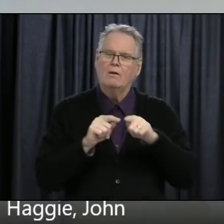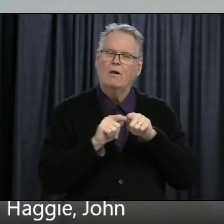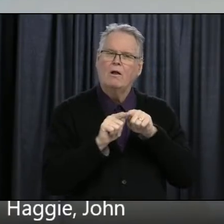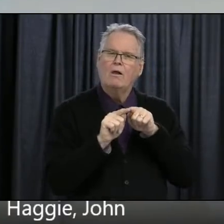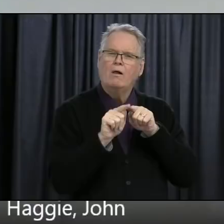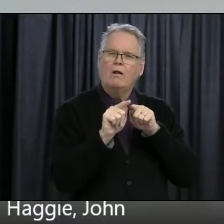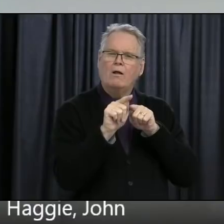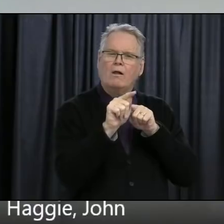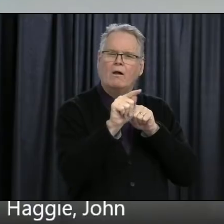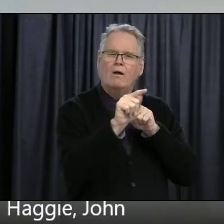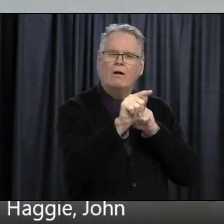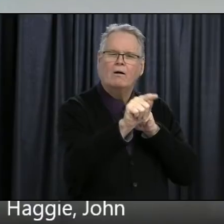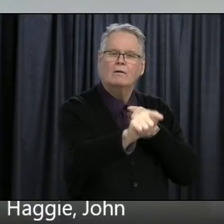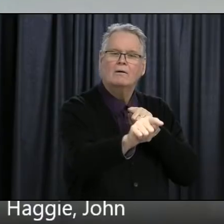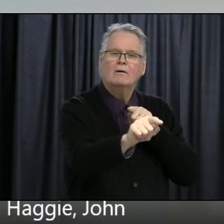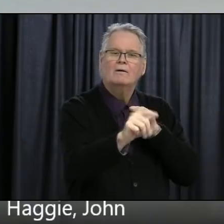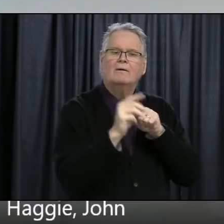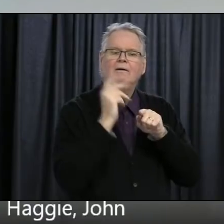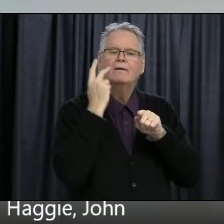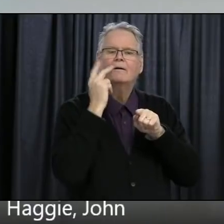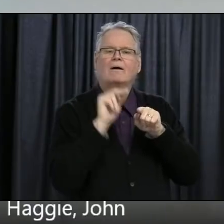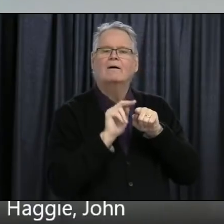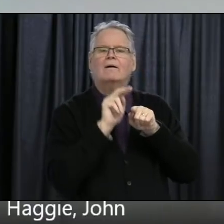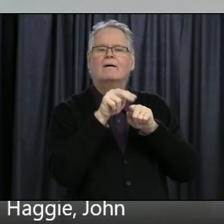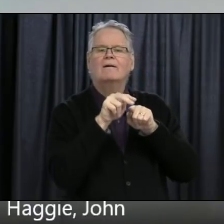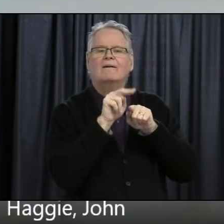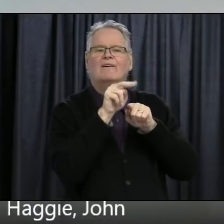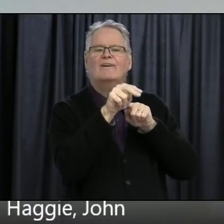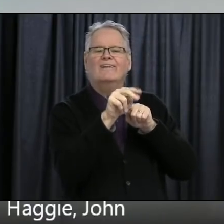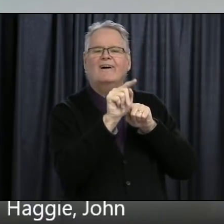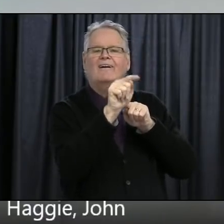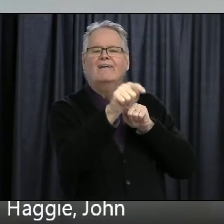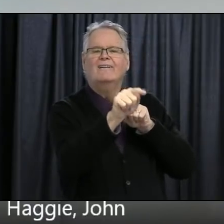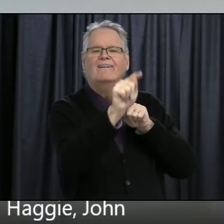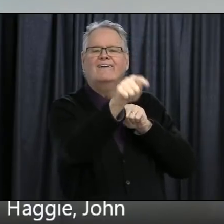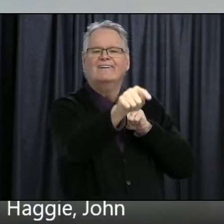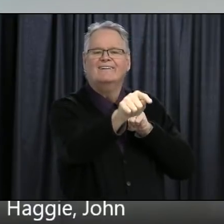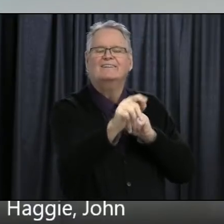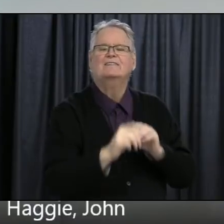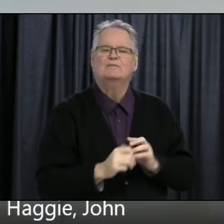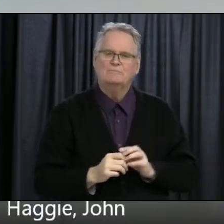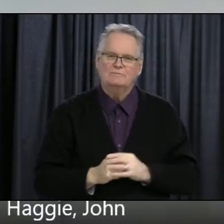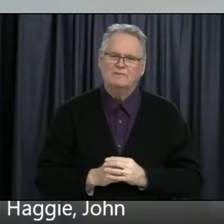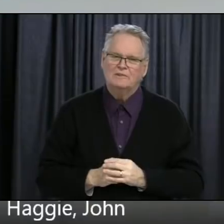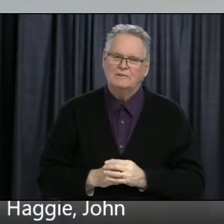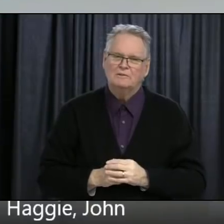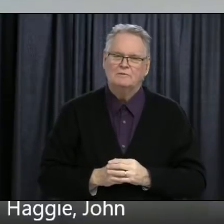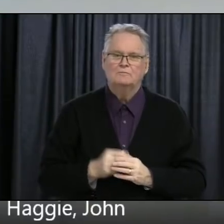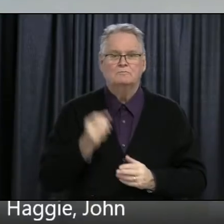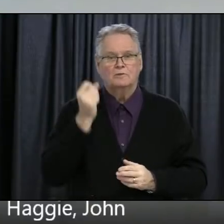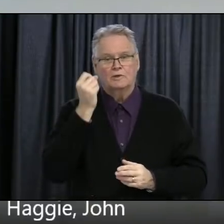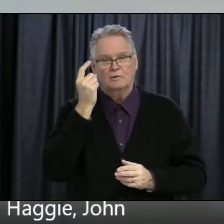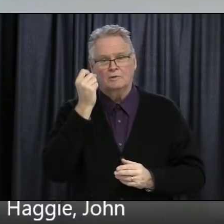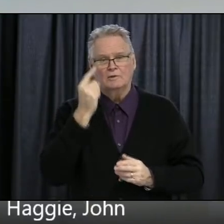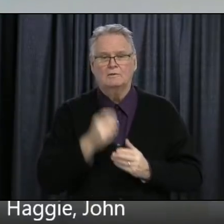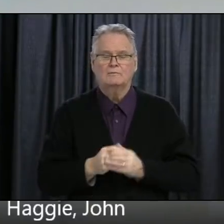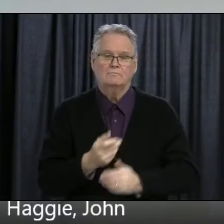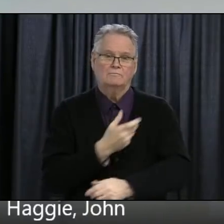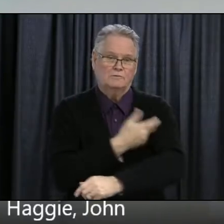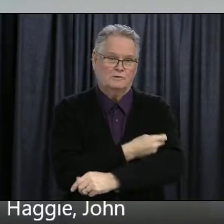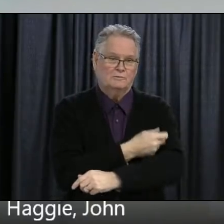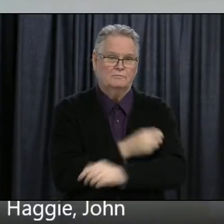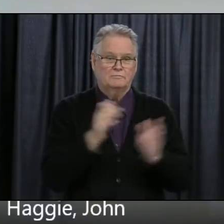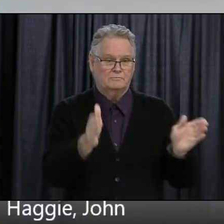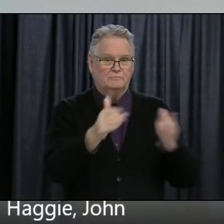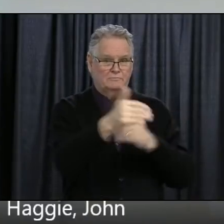it into arms. Until then, I would ask respectfully that people follow not just the spirit of